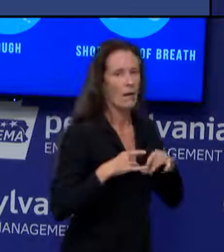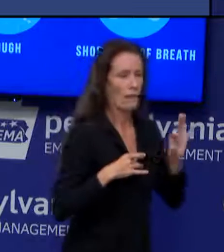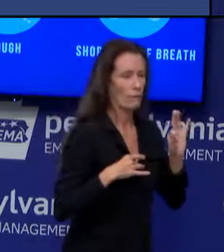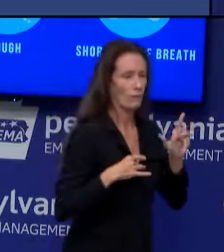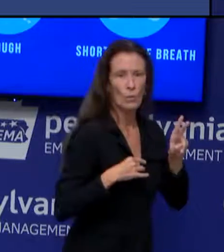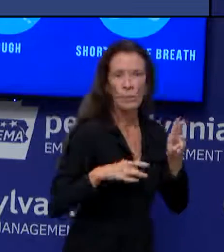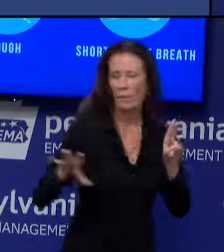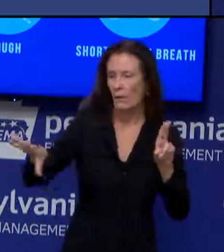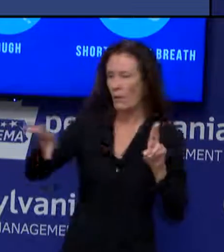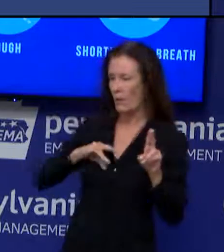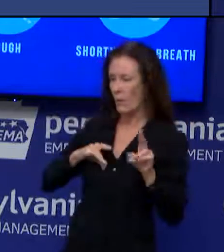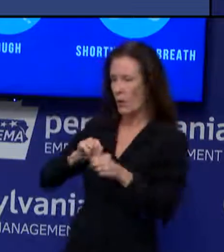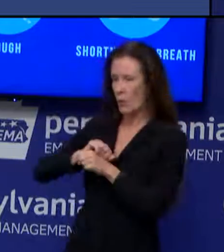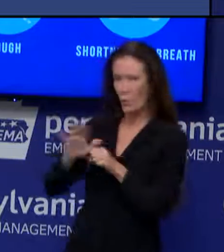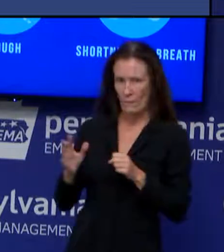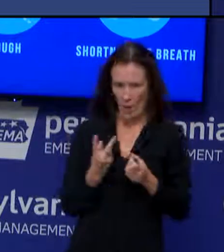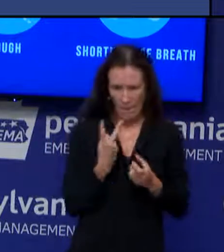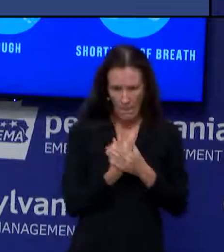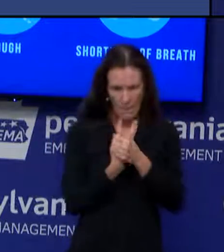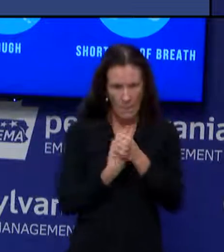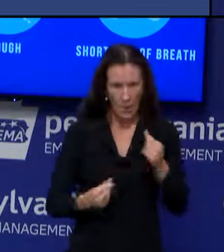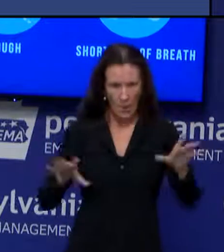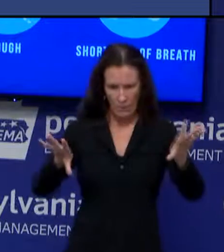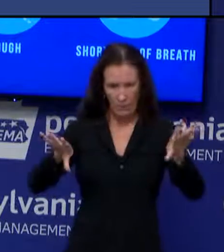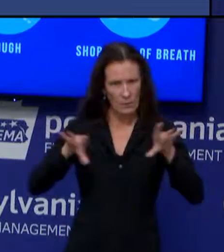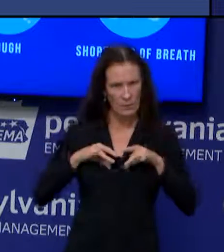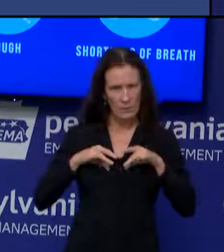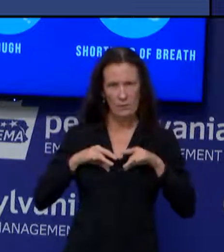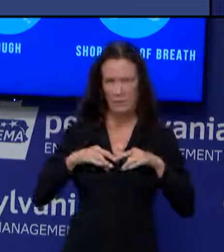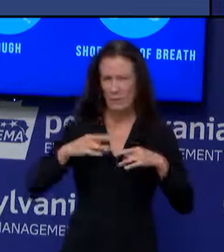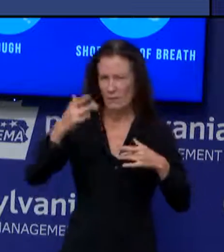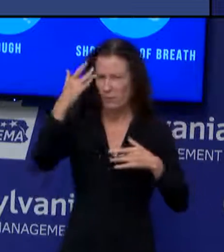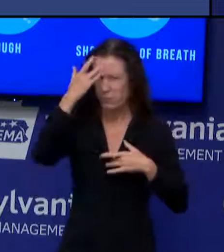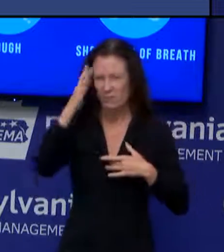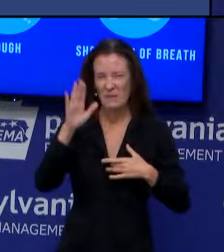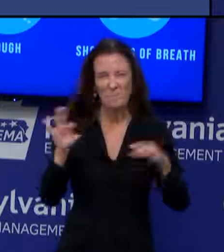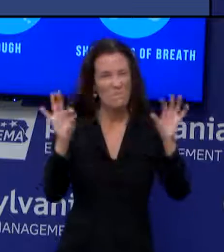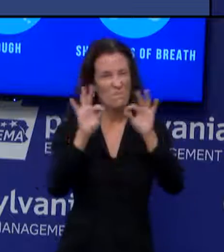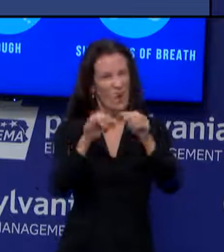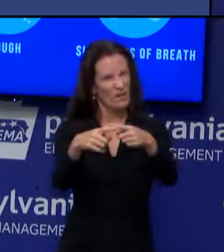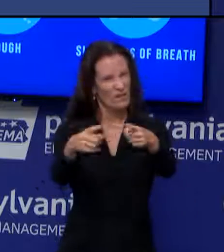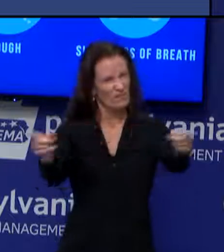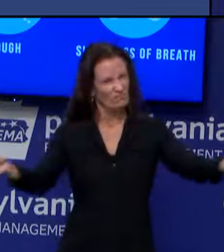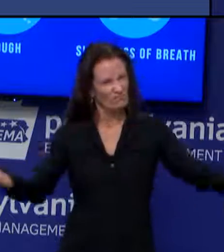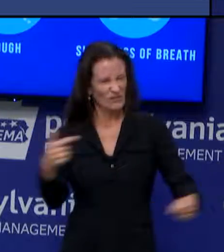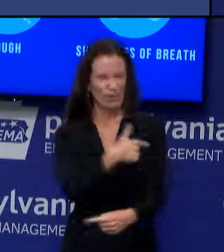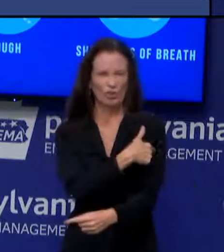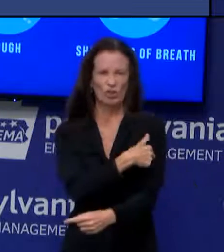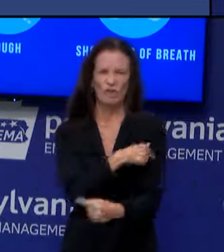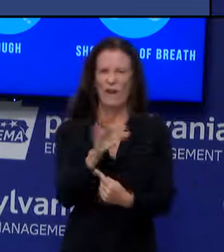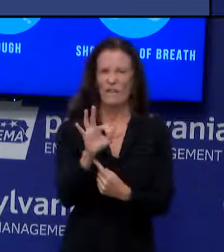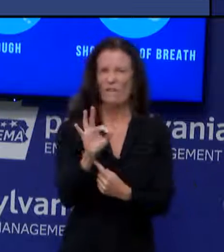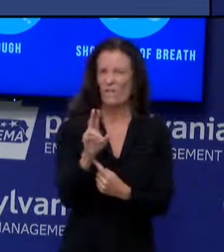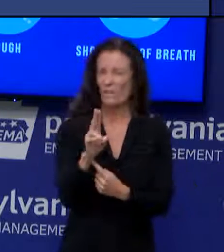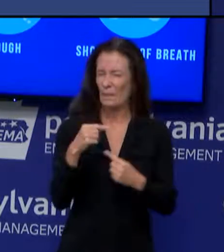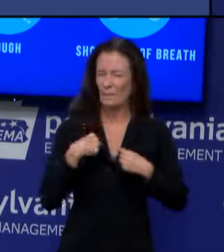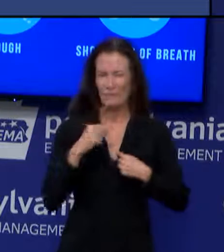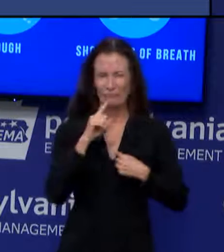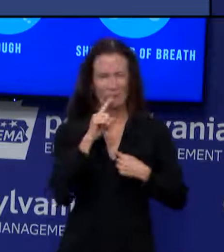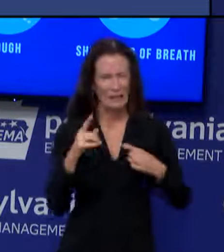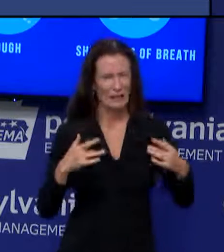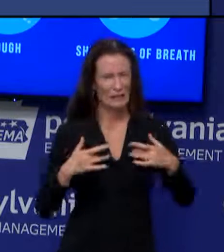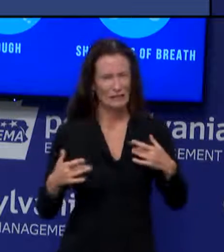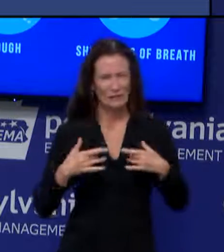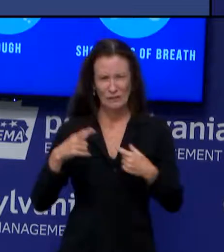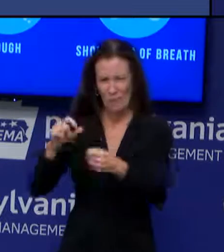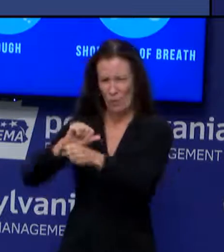extreme importance of getting a flu shot this year. We're concerned about COVID-19 and its potential health impacts,